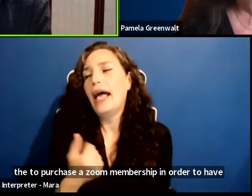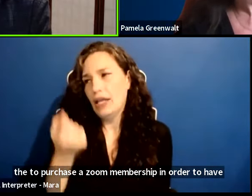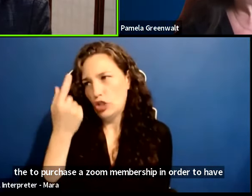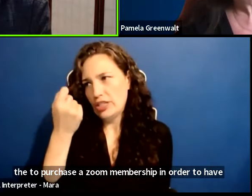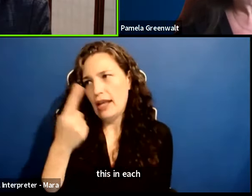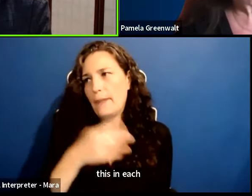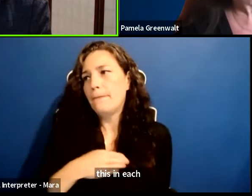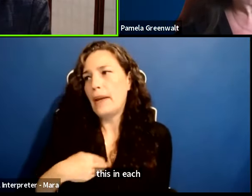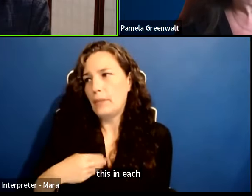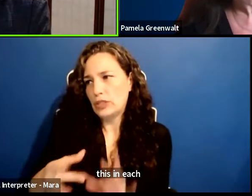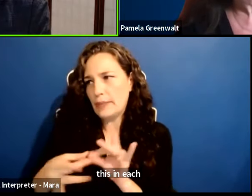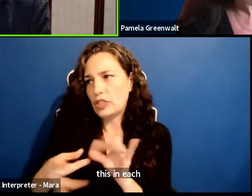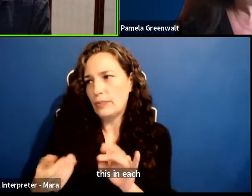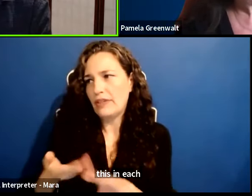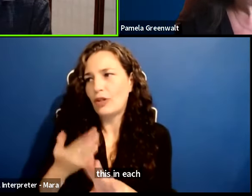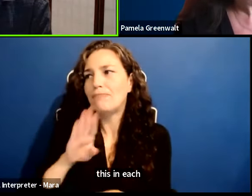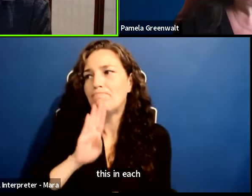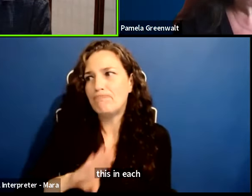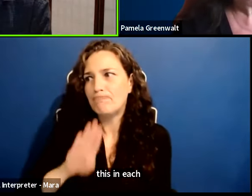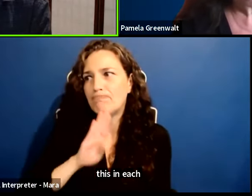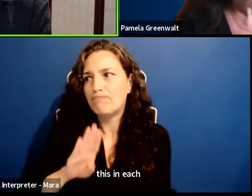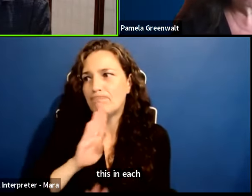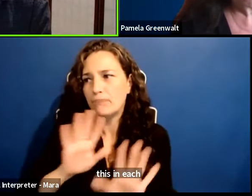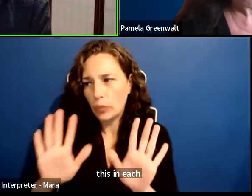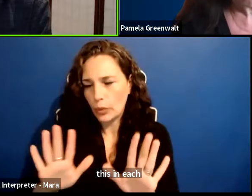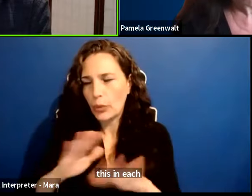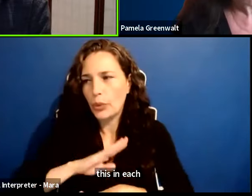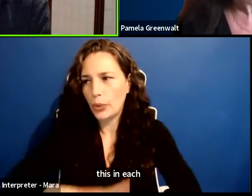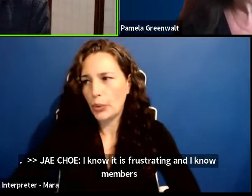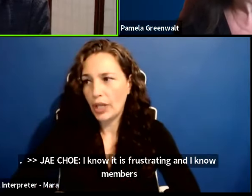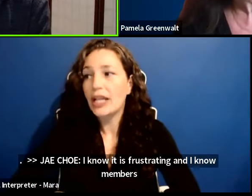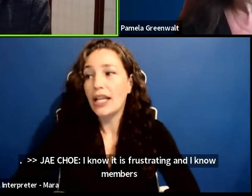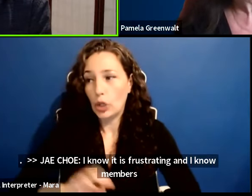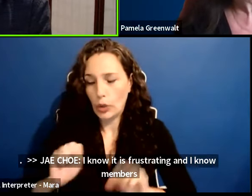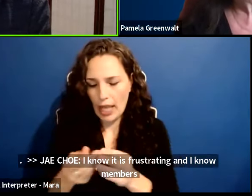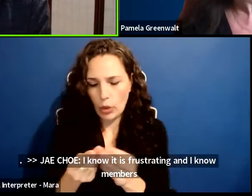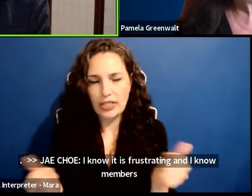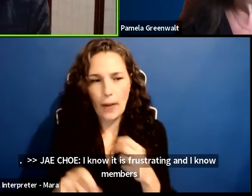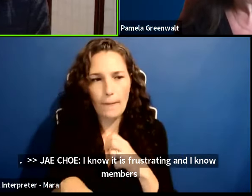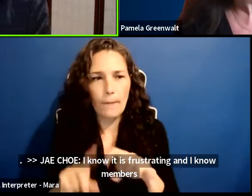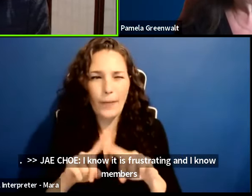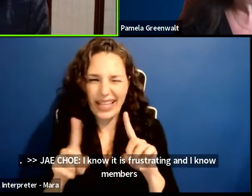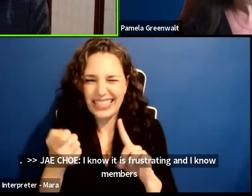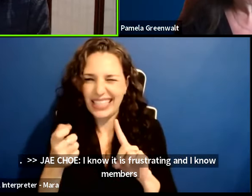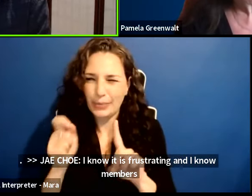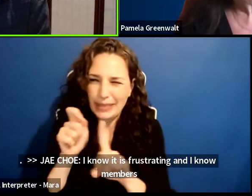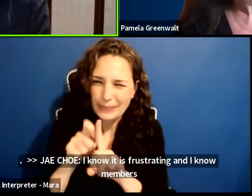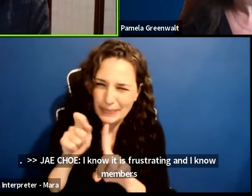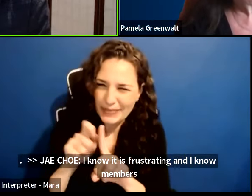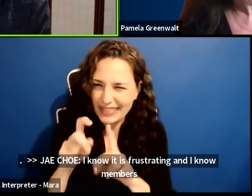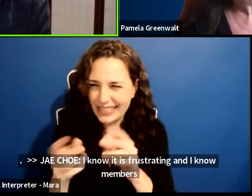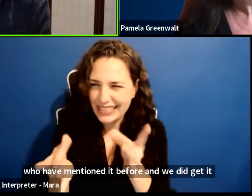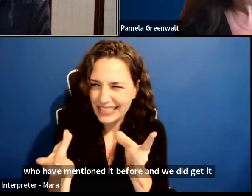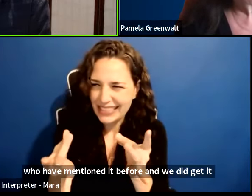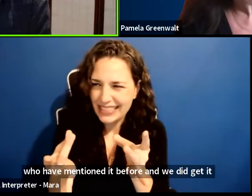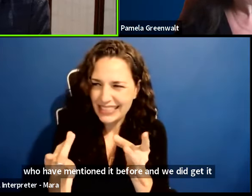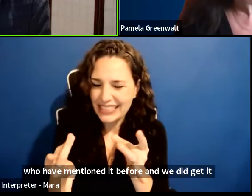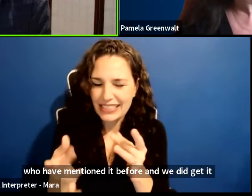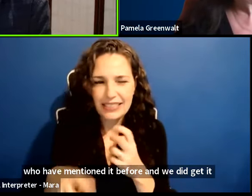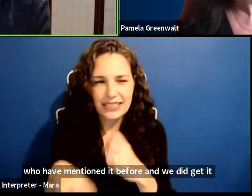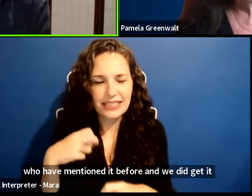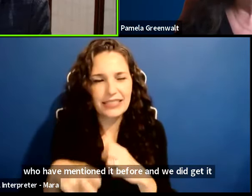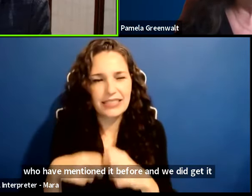before. And I'm happy to say we did get it resolved, but it can be a little finicky. So I've noticed